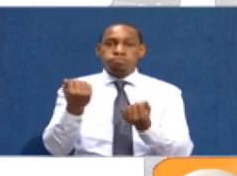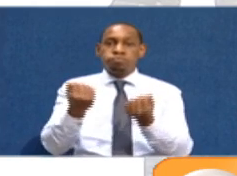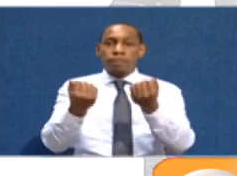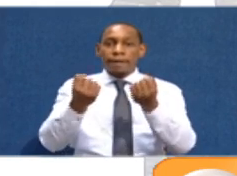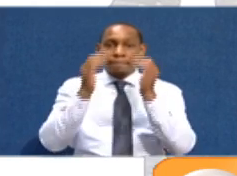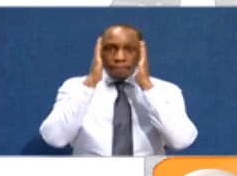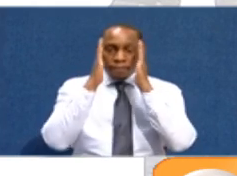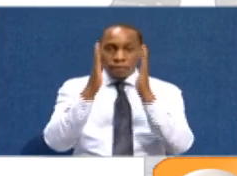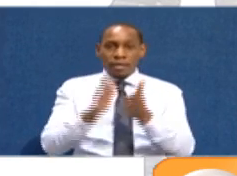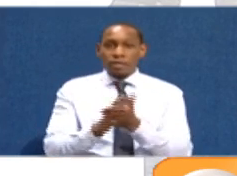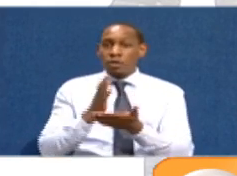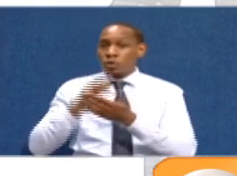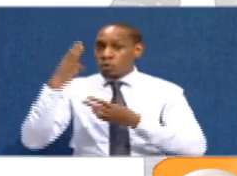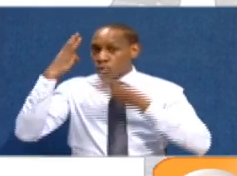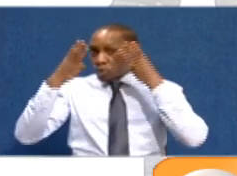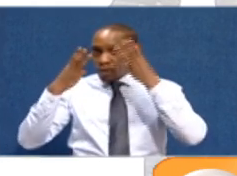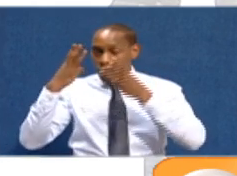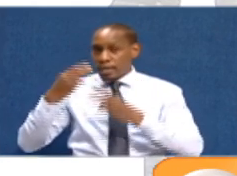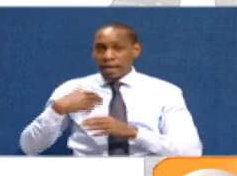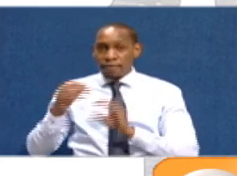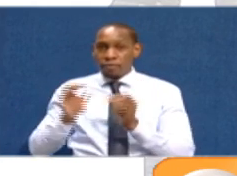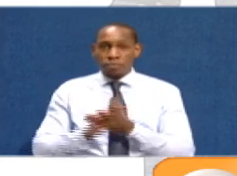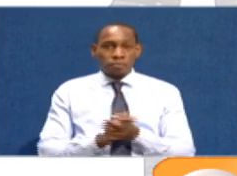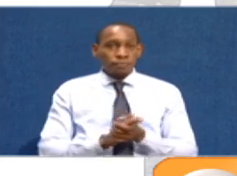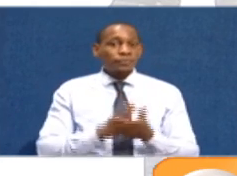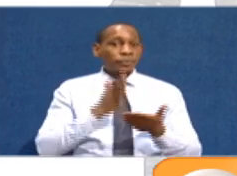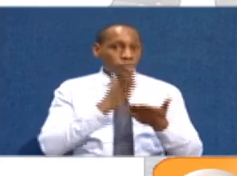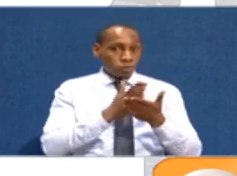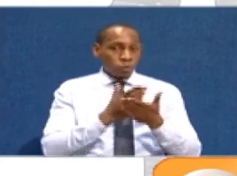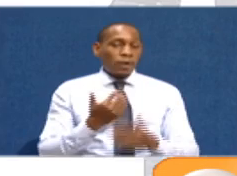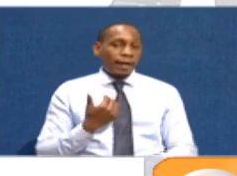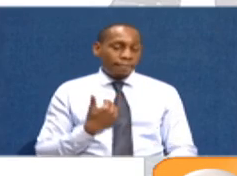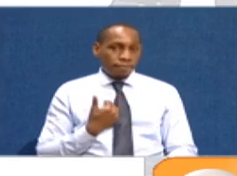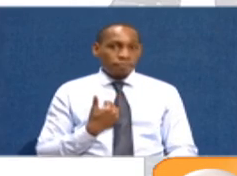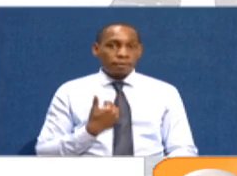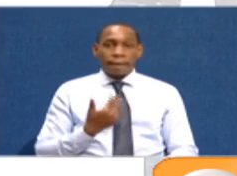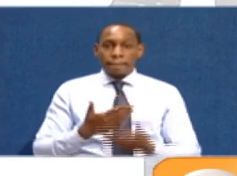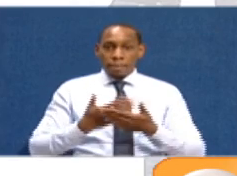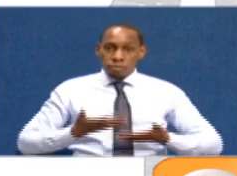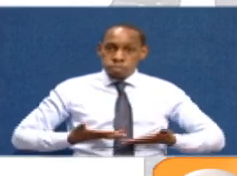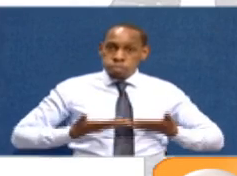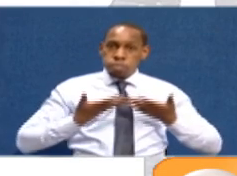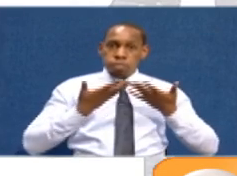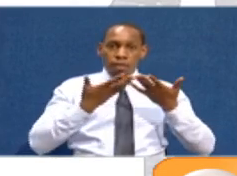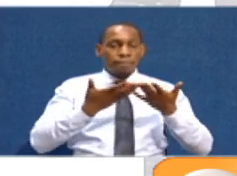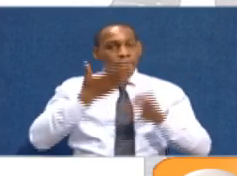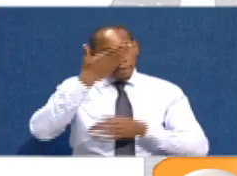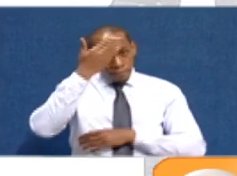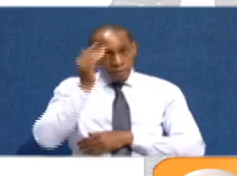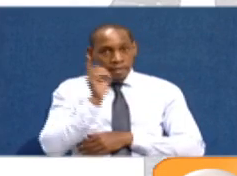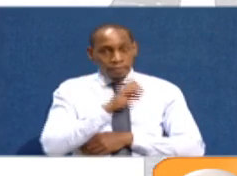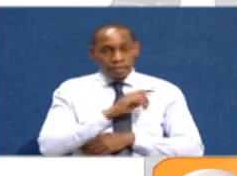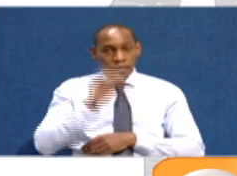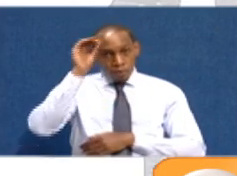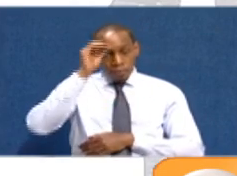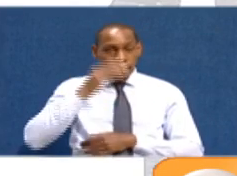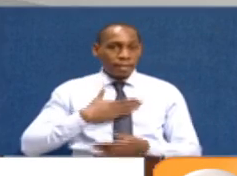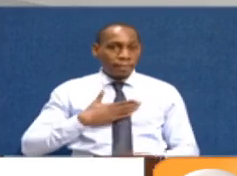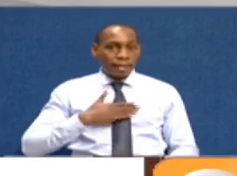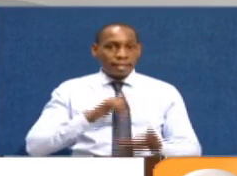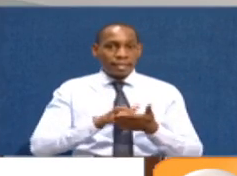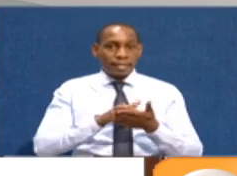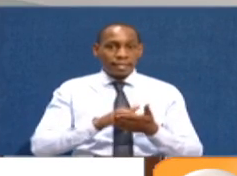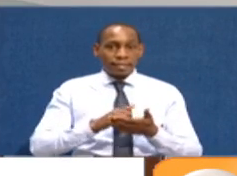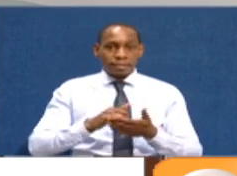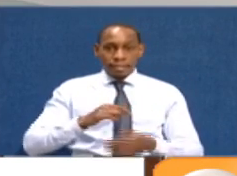Yeah. Doesn't that bother you? Doesn't that bother you? It did. And we spoke about it at length about it. And I voiced my opinion just because I